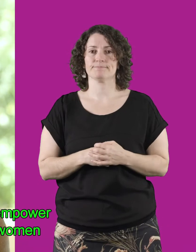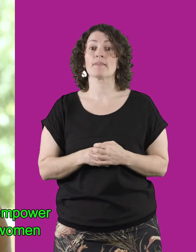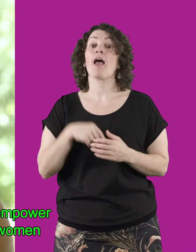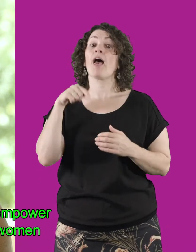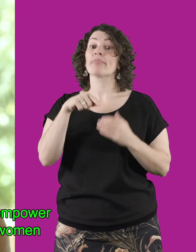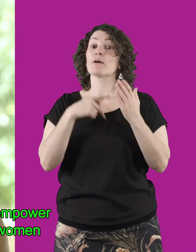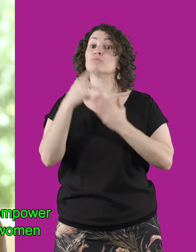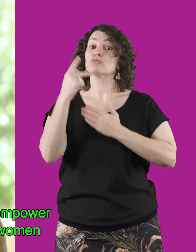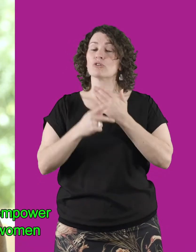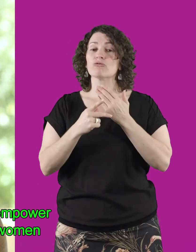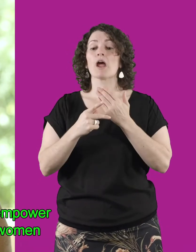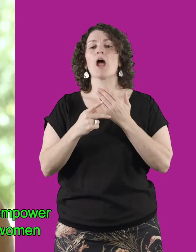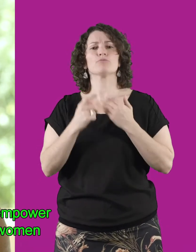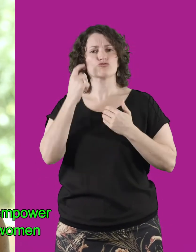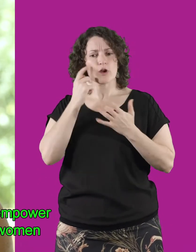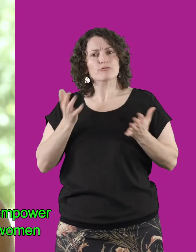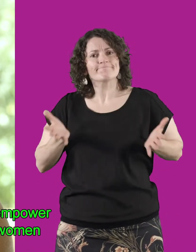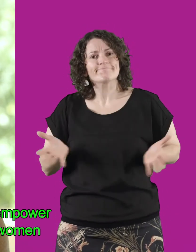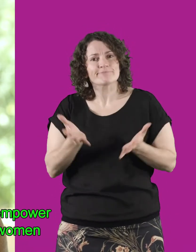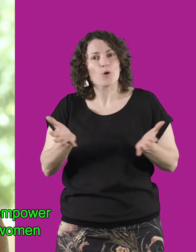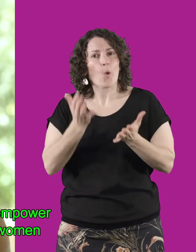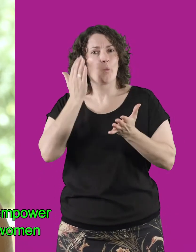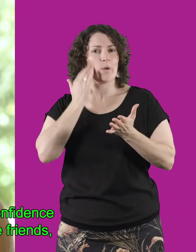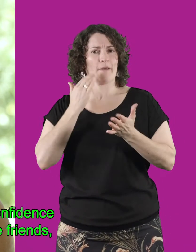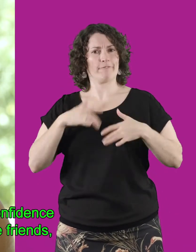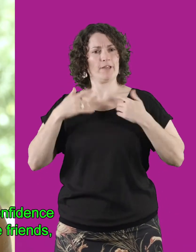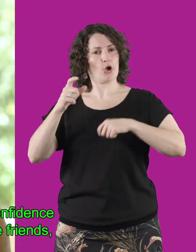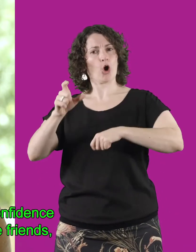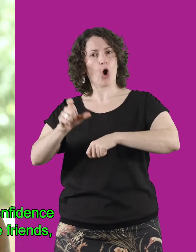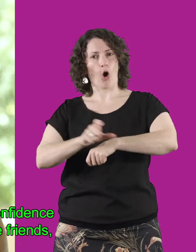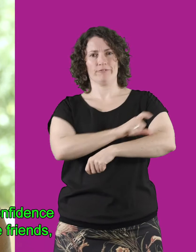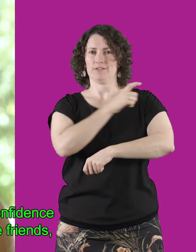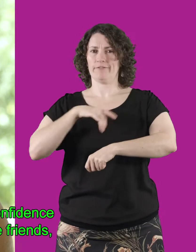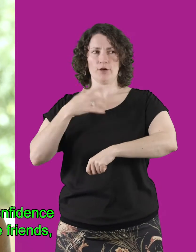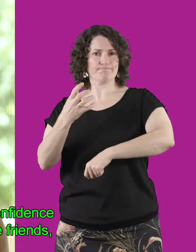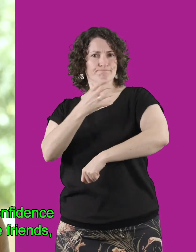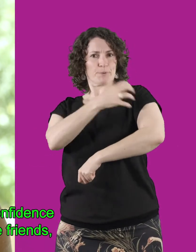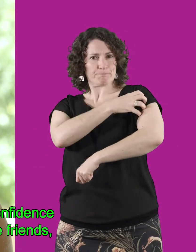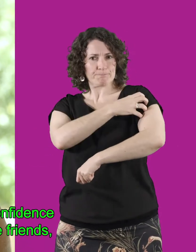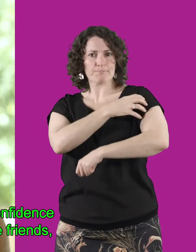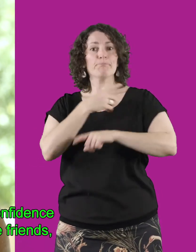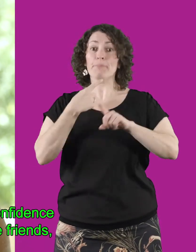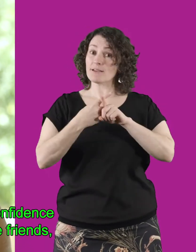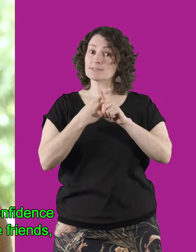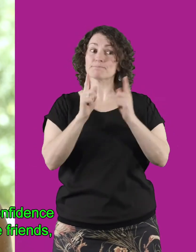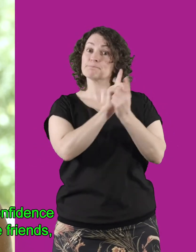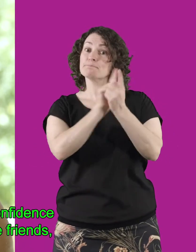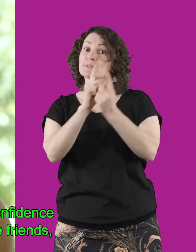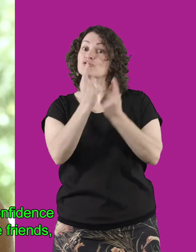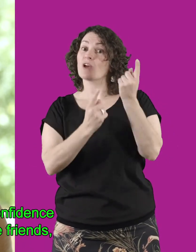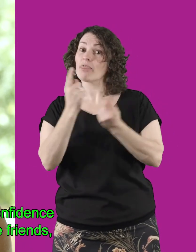a program to empower and enable the women to learn, to gain confidence, as well as to make